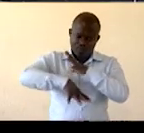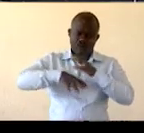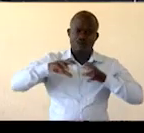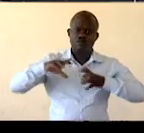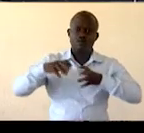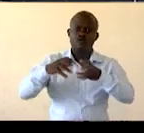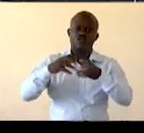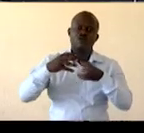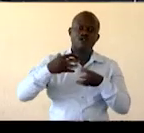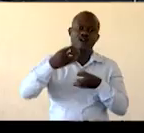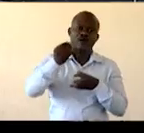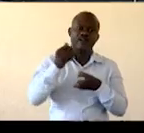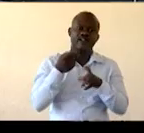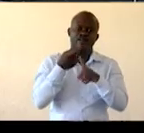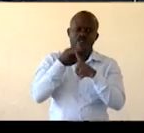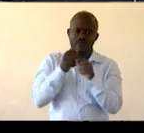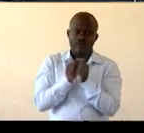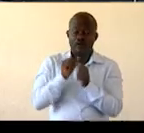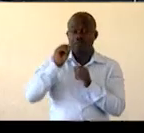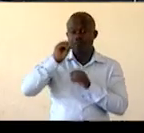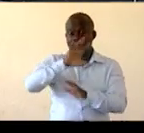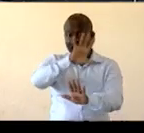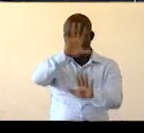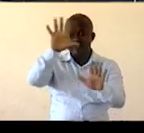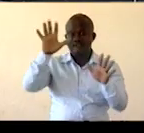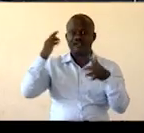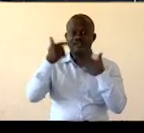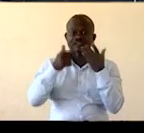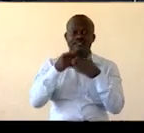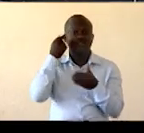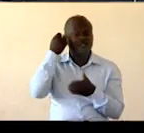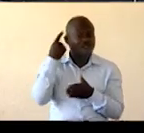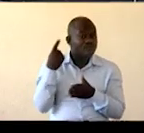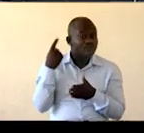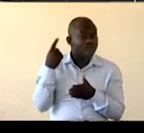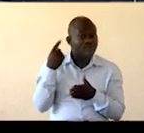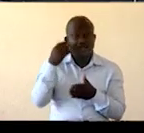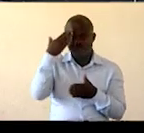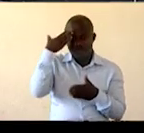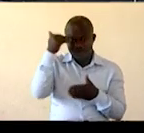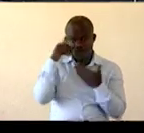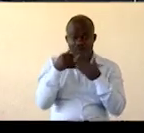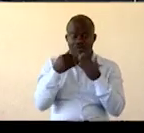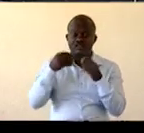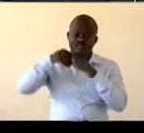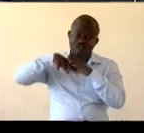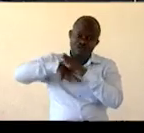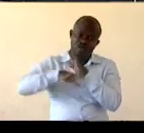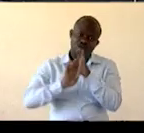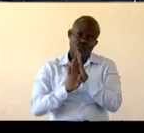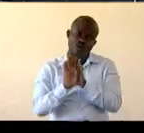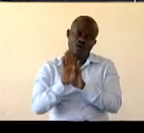away from light. This is understood because roots grow